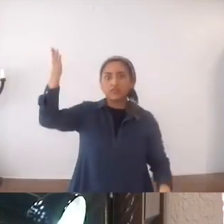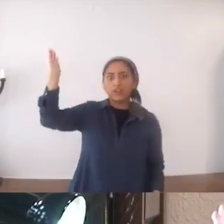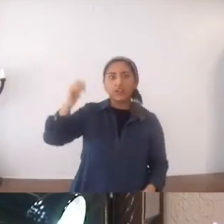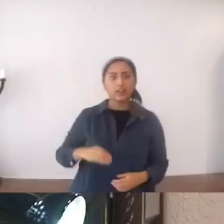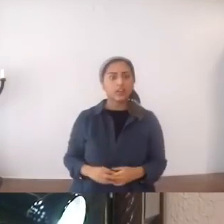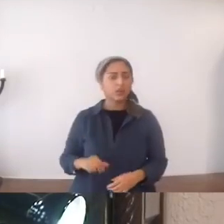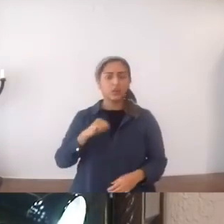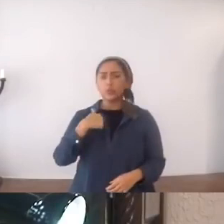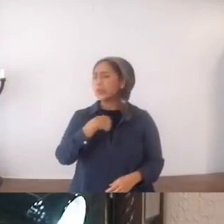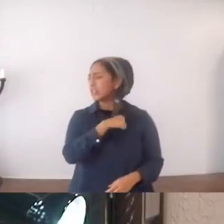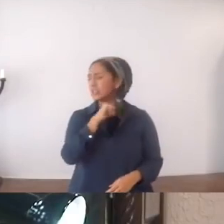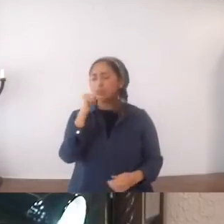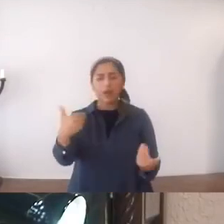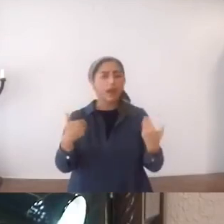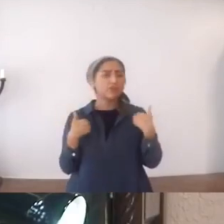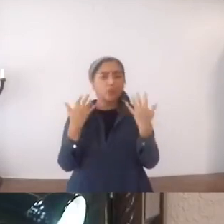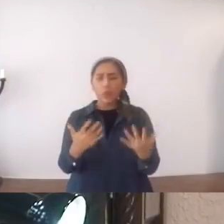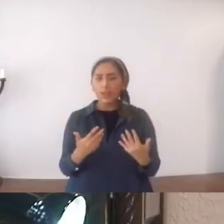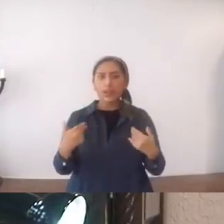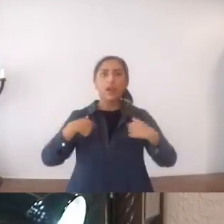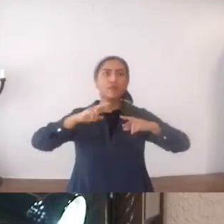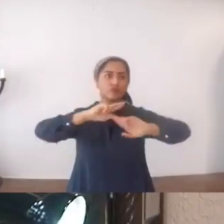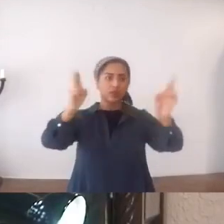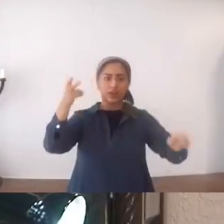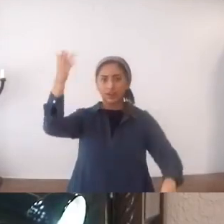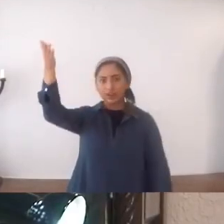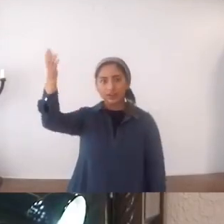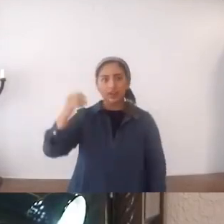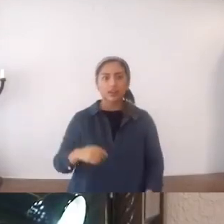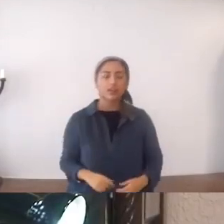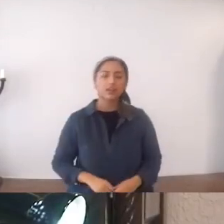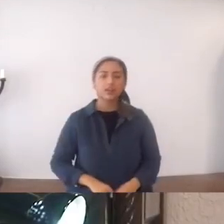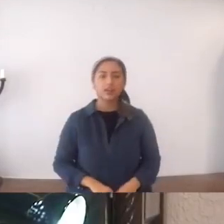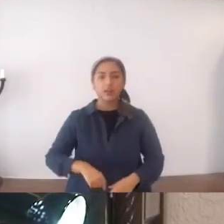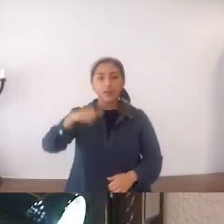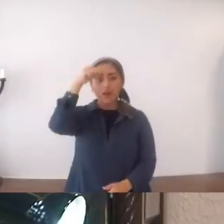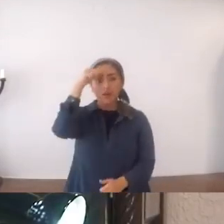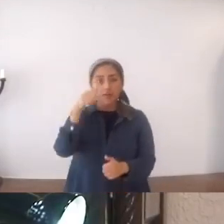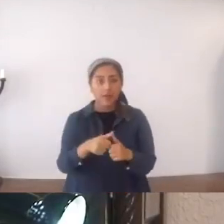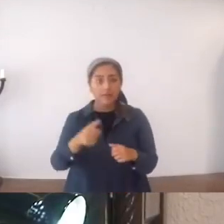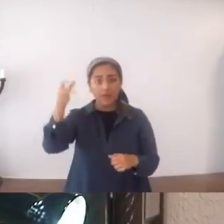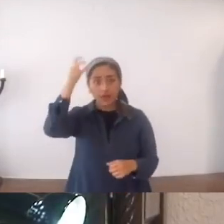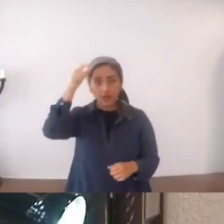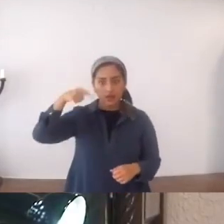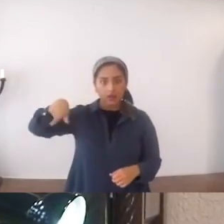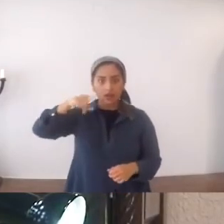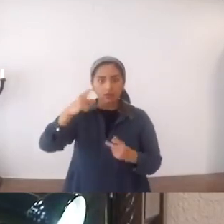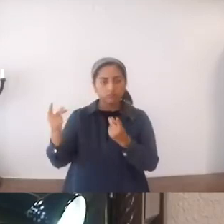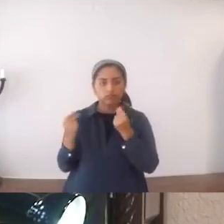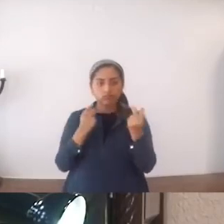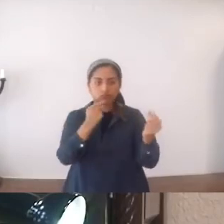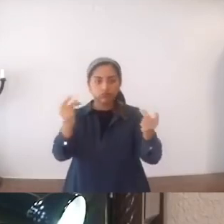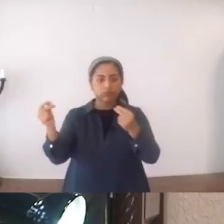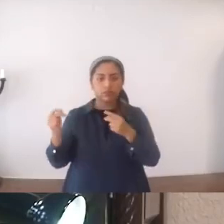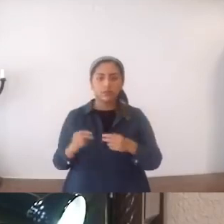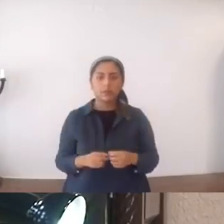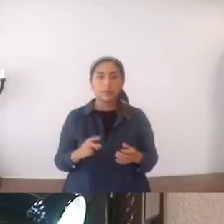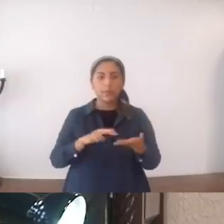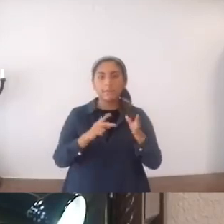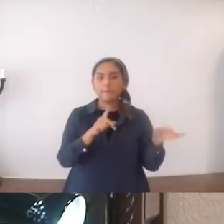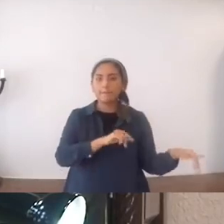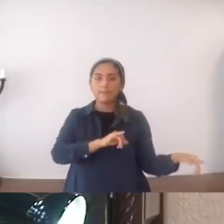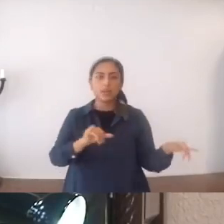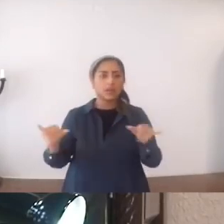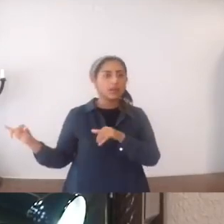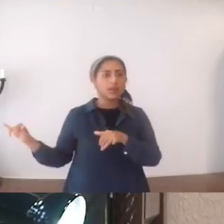ya together, está. is No hay already que set up. esperar. We don't have Ya to wait está. for it. It's already set up. Recuerda, el diablo va actuando Remember